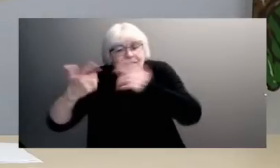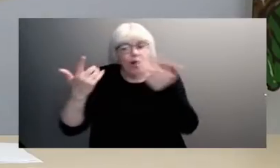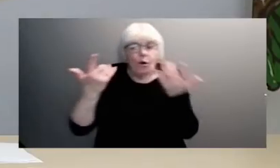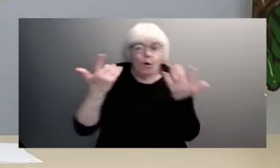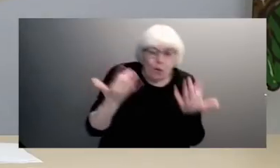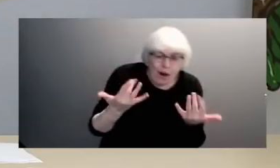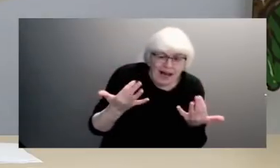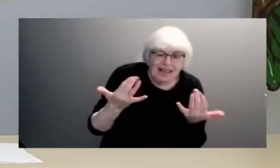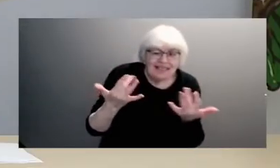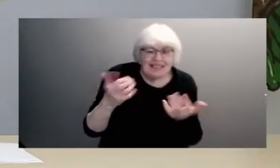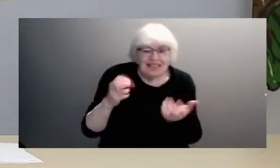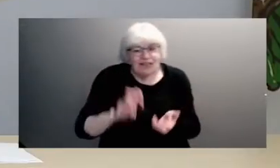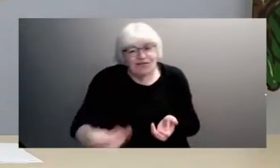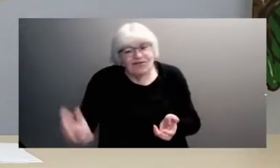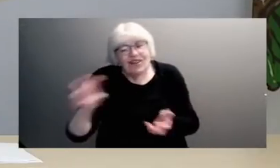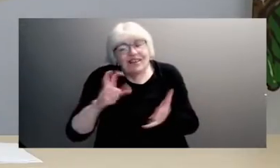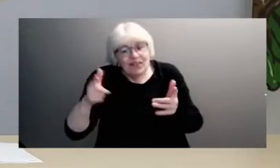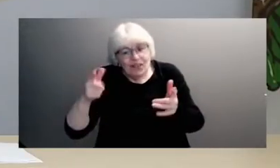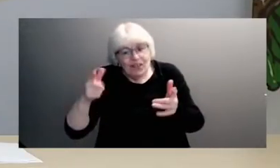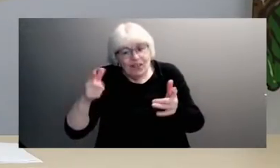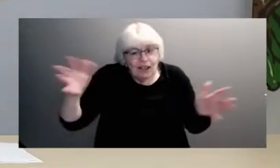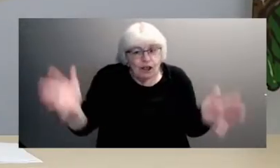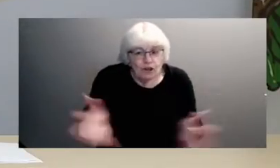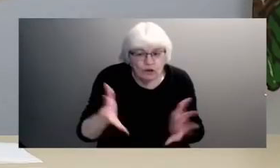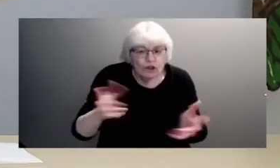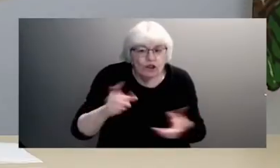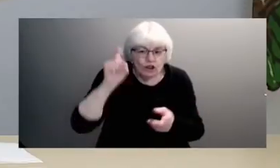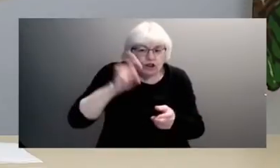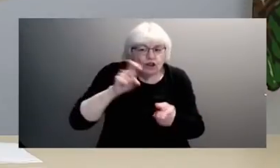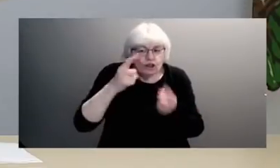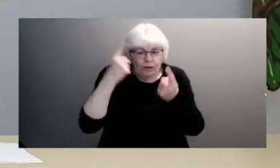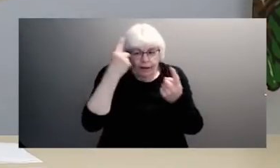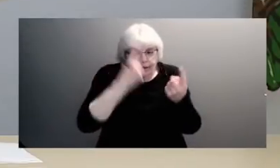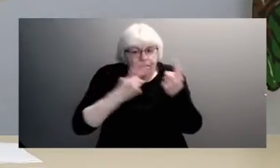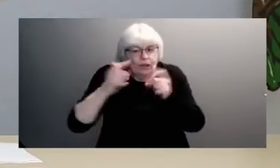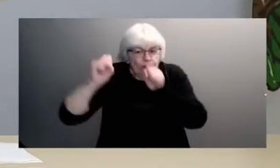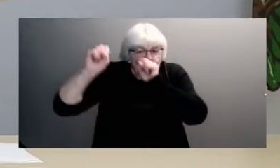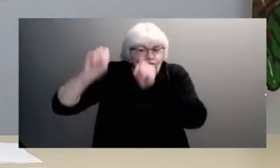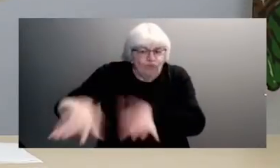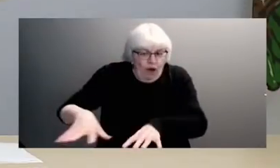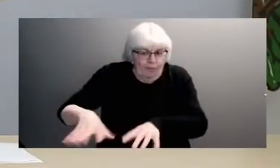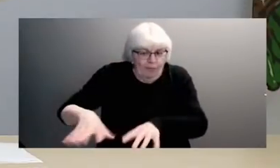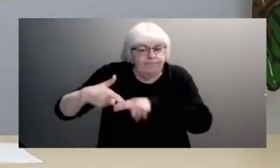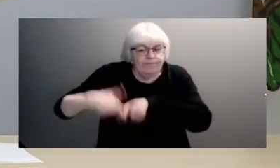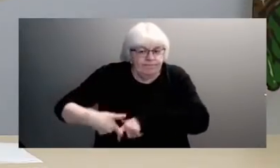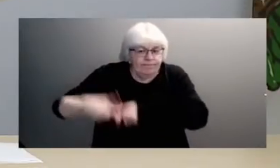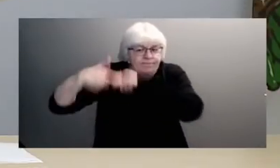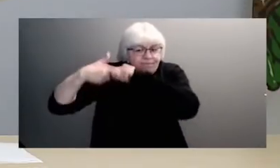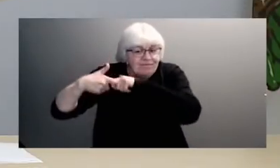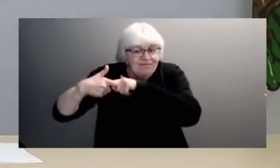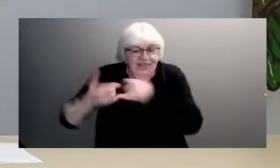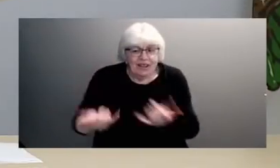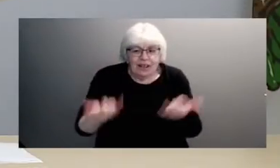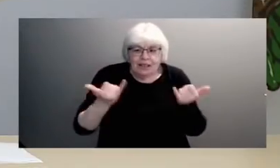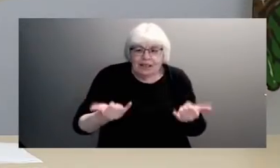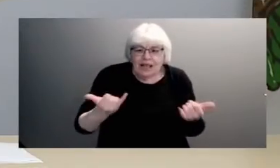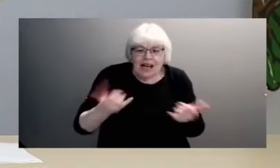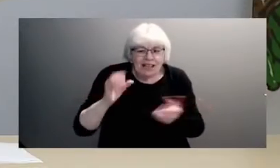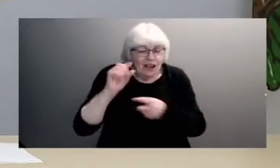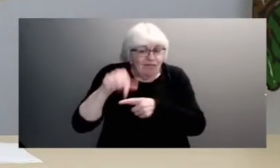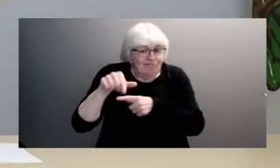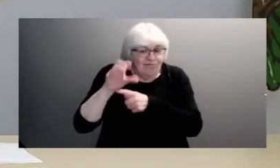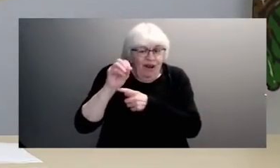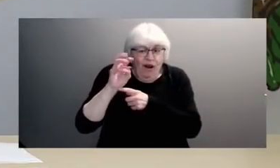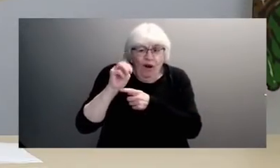As I indicated last week, the situation with Omicron is evolving in Canada and around the world. Travel measures and restrictions can